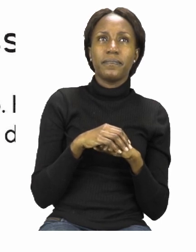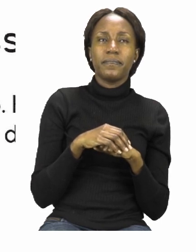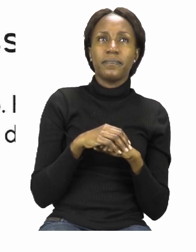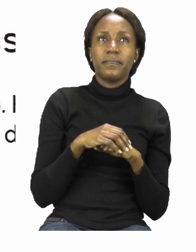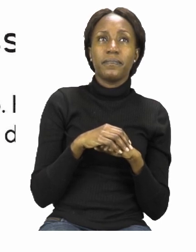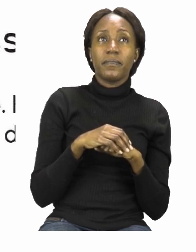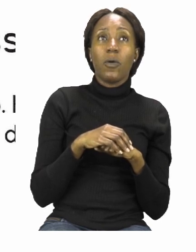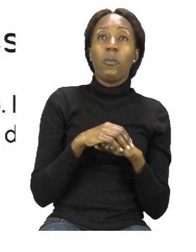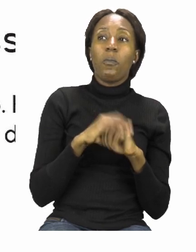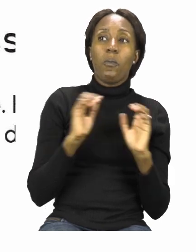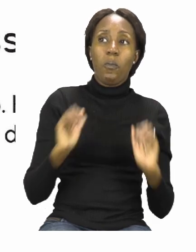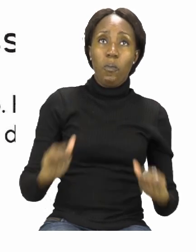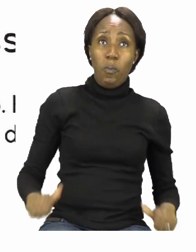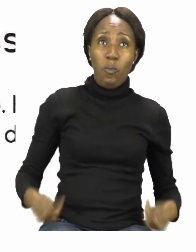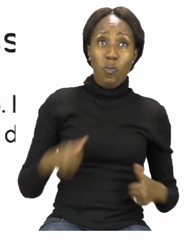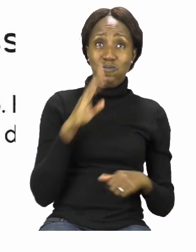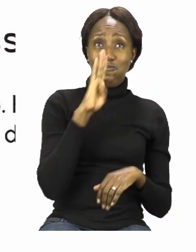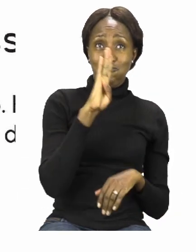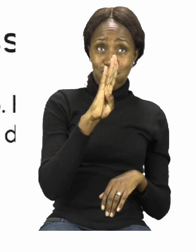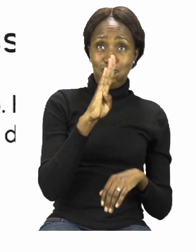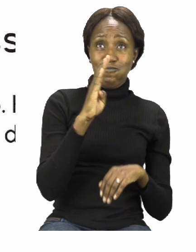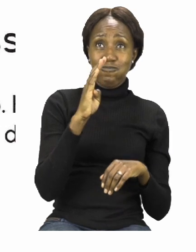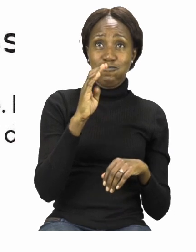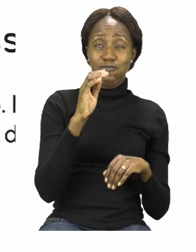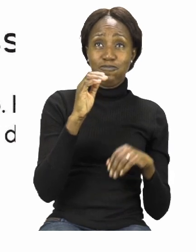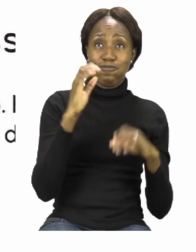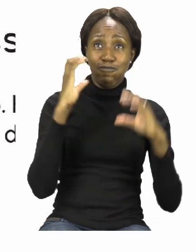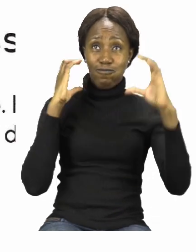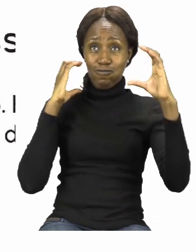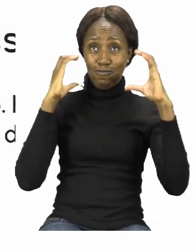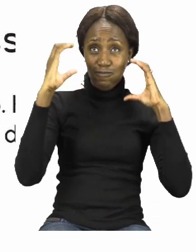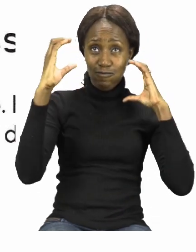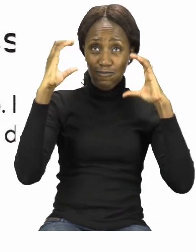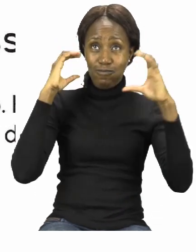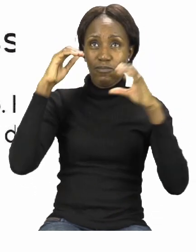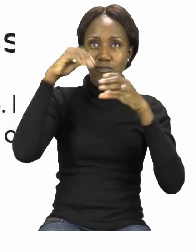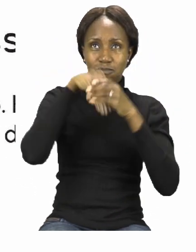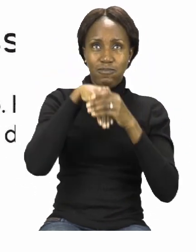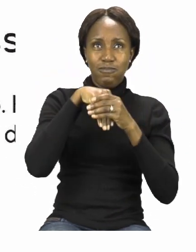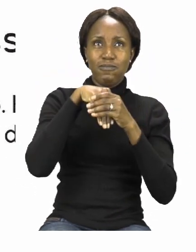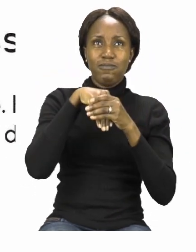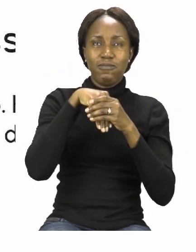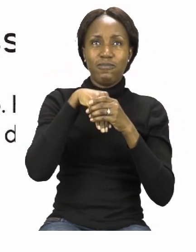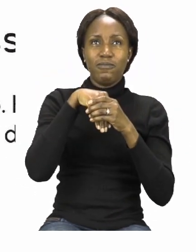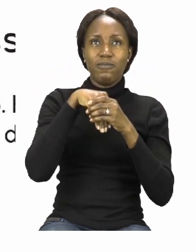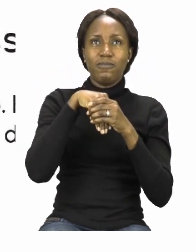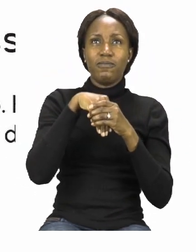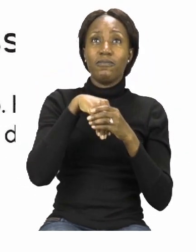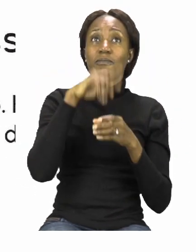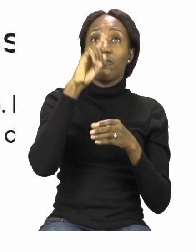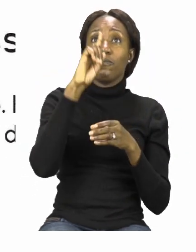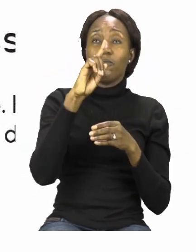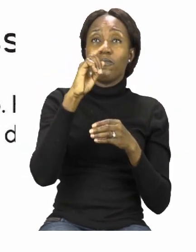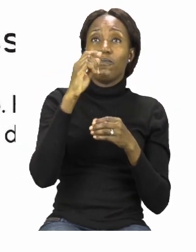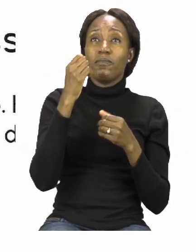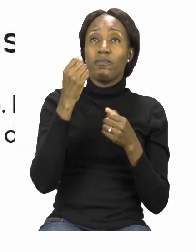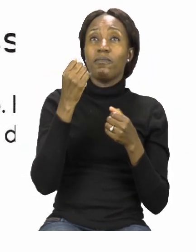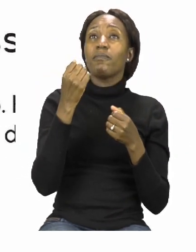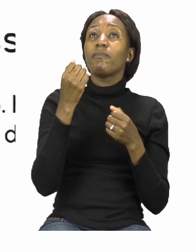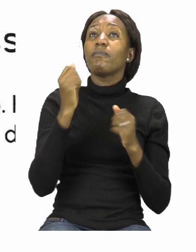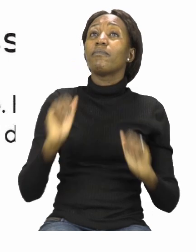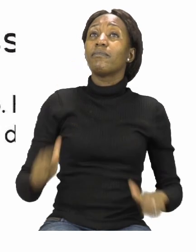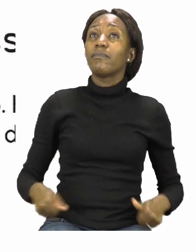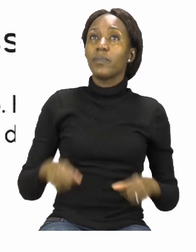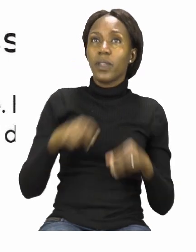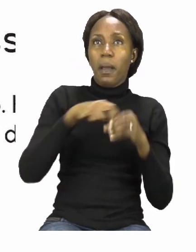There are 4 boys on the bus. One boy gets